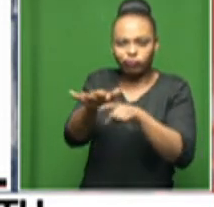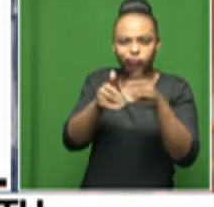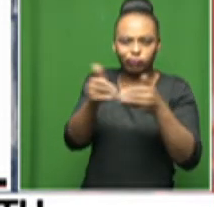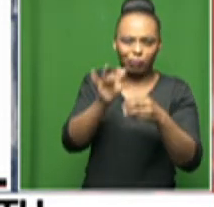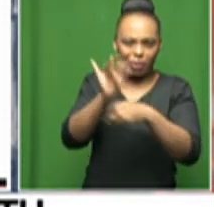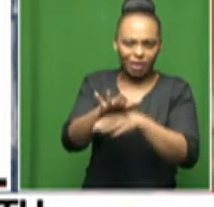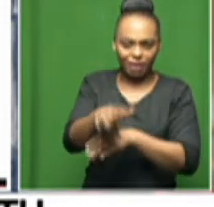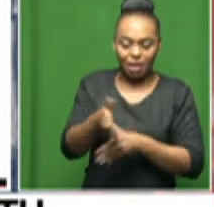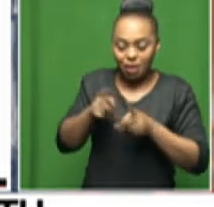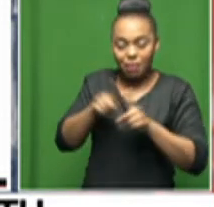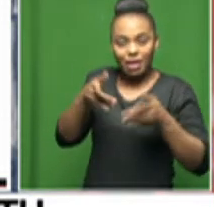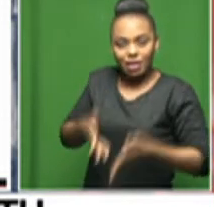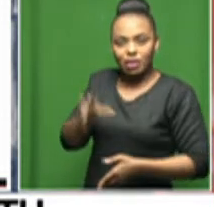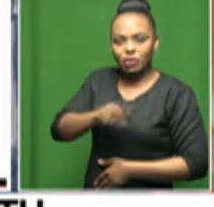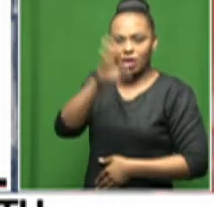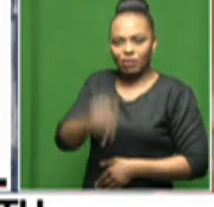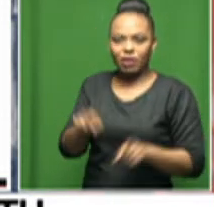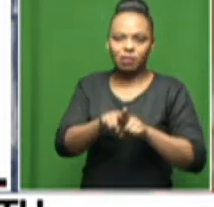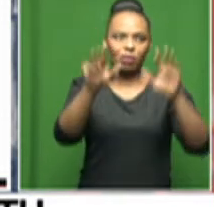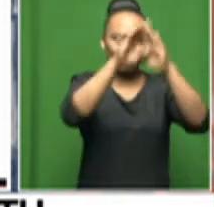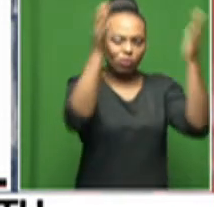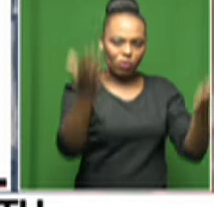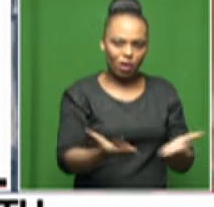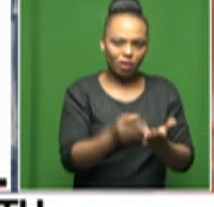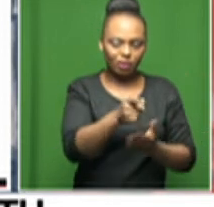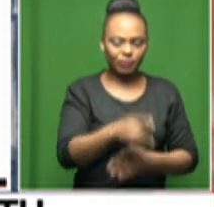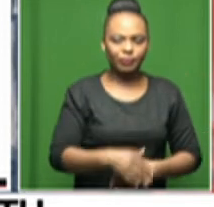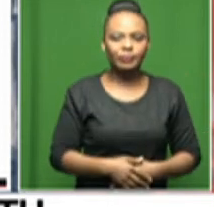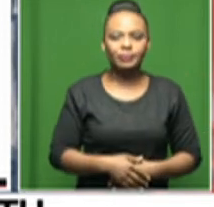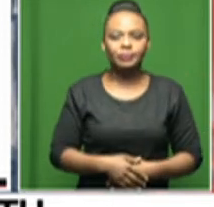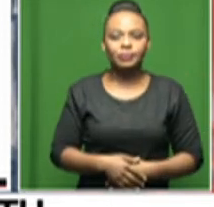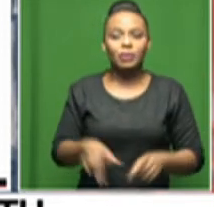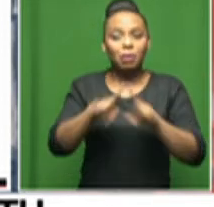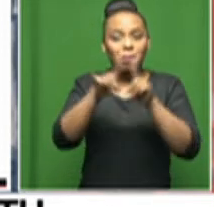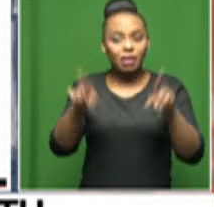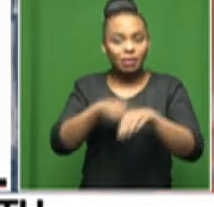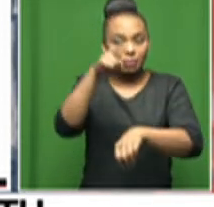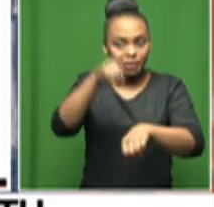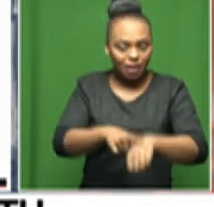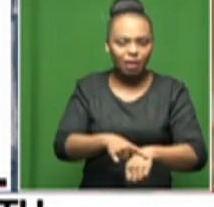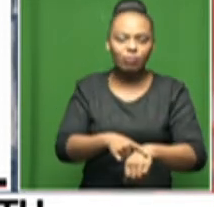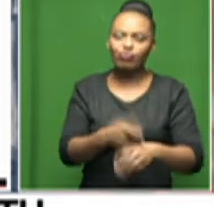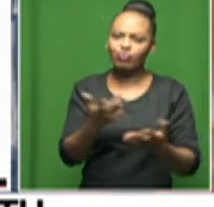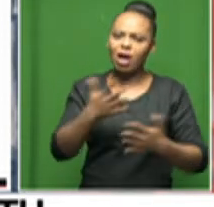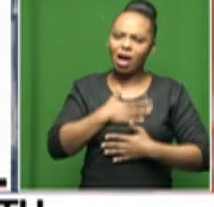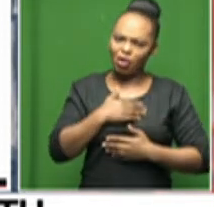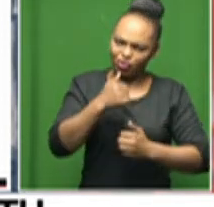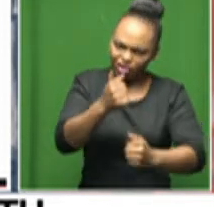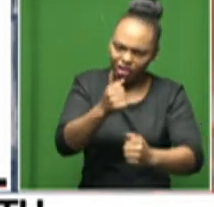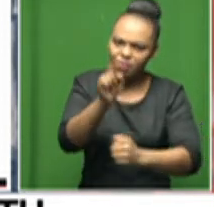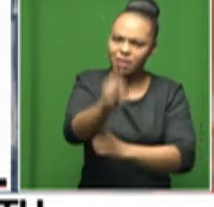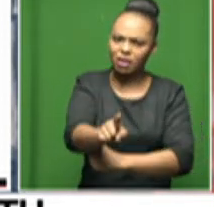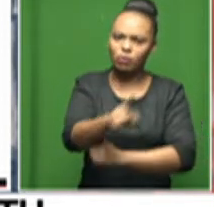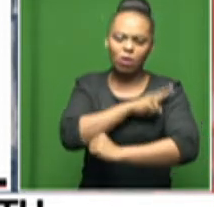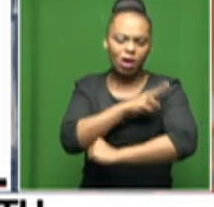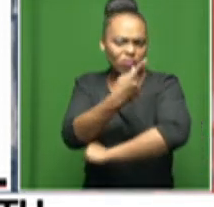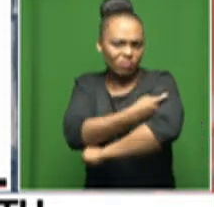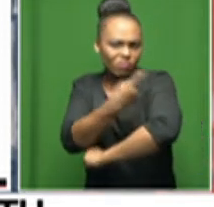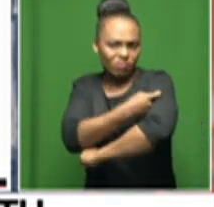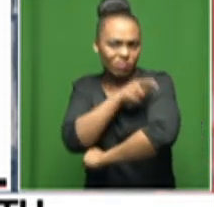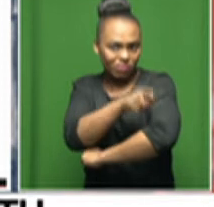both in South Africa as well as globally. But that, at the same time, we need to appreciate that COVID-19 vaccines